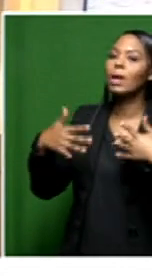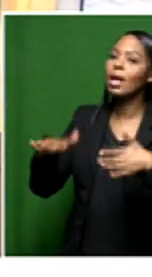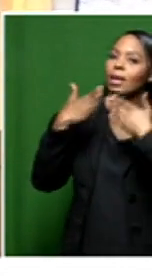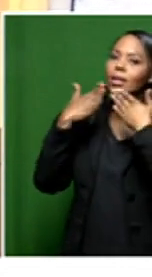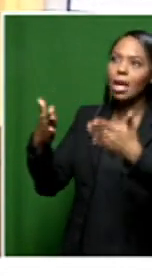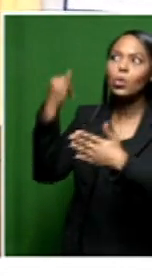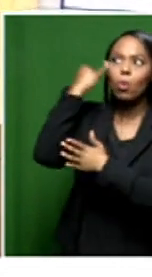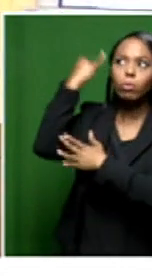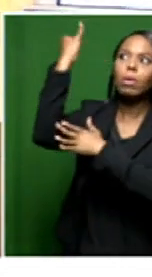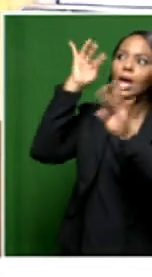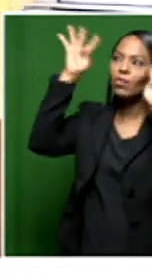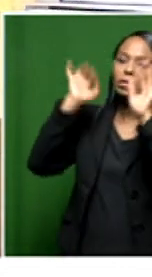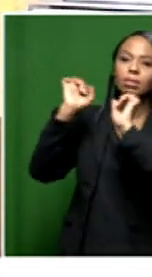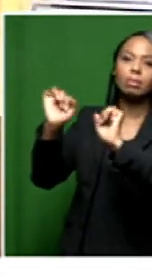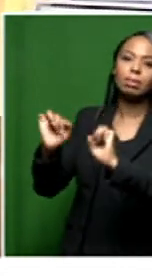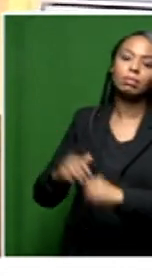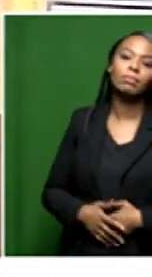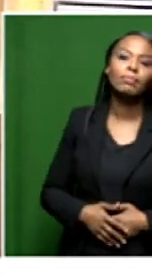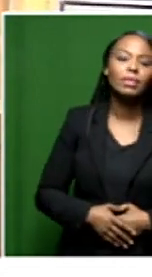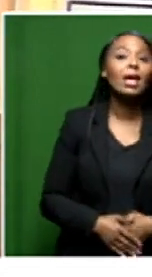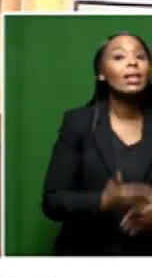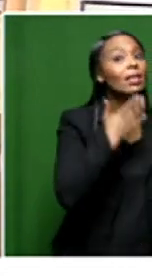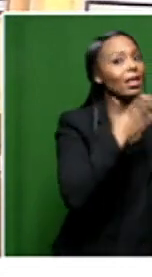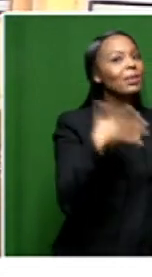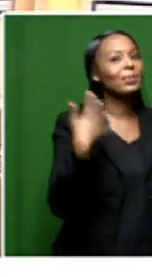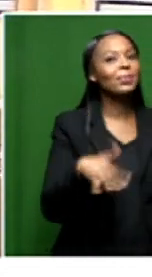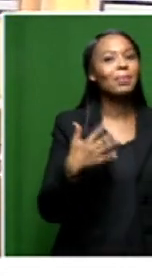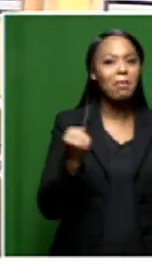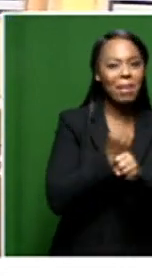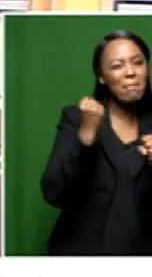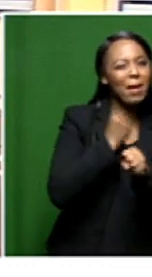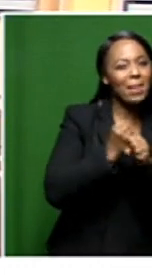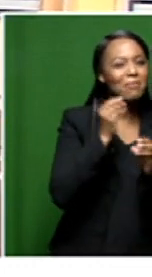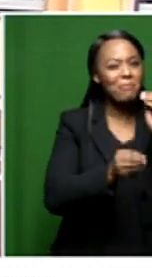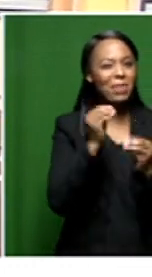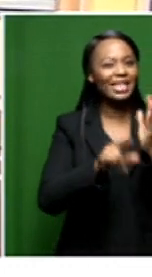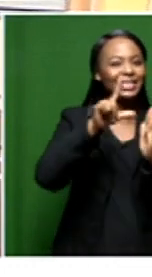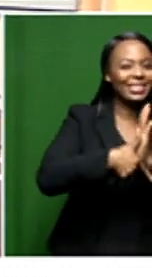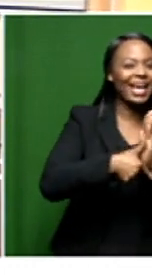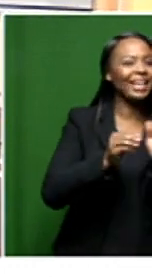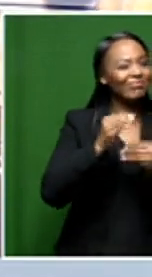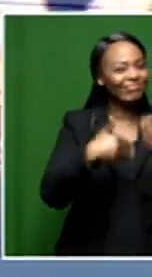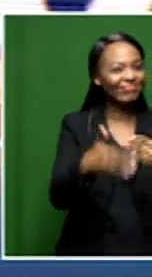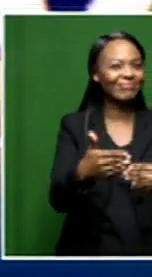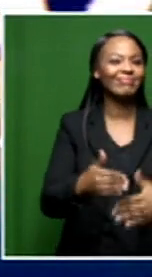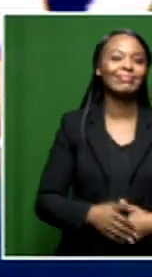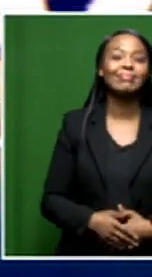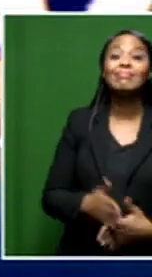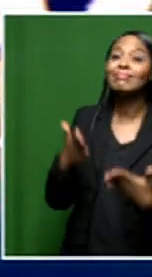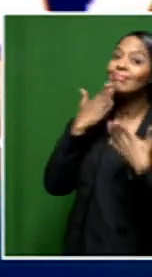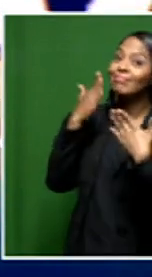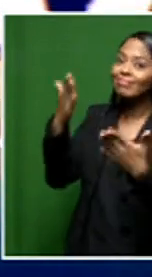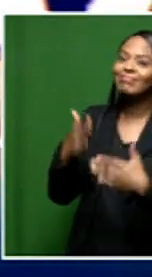for having come up with such an innovation. Thank you very much. I'll keep working hard on my designs. All right, cool. Thank you. Well, that